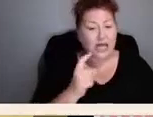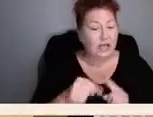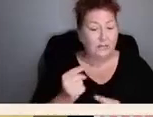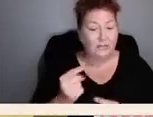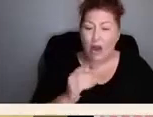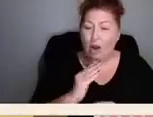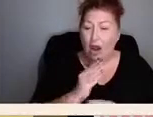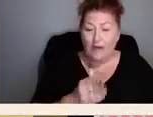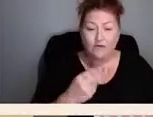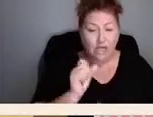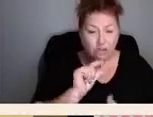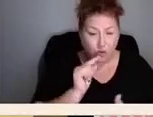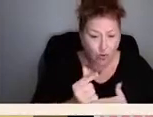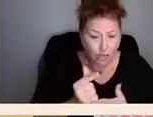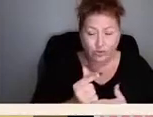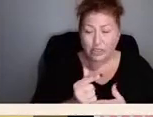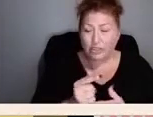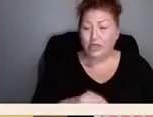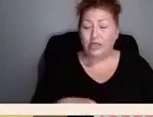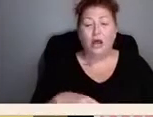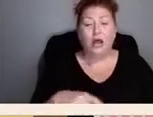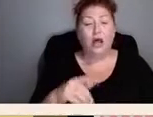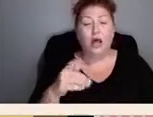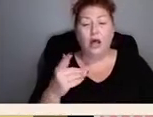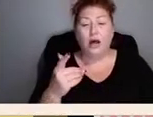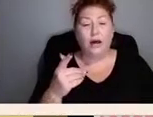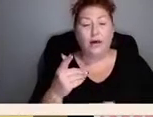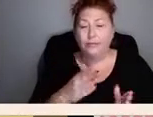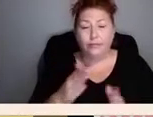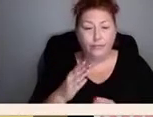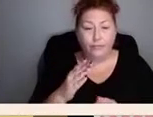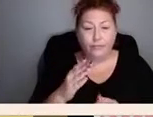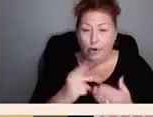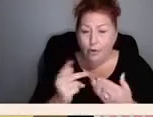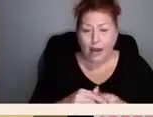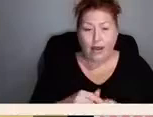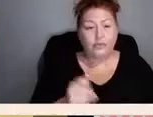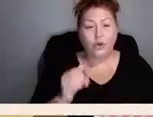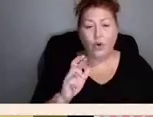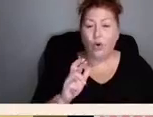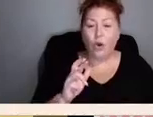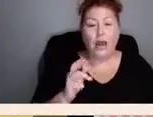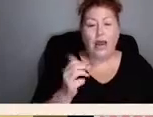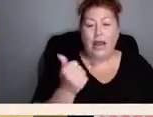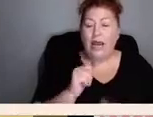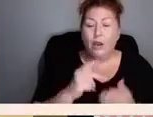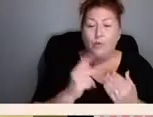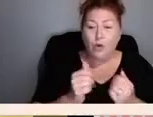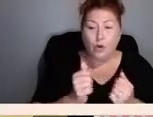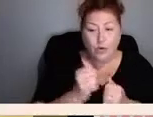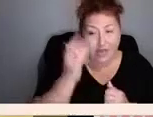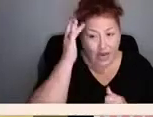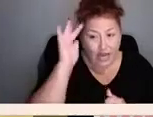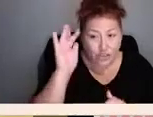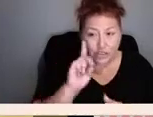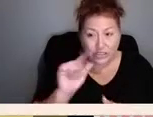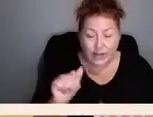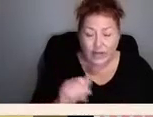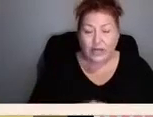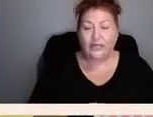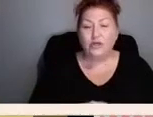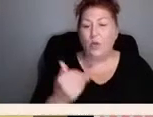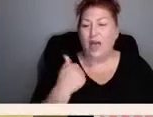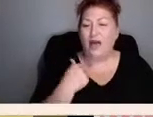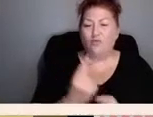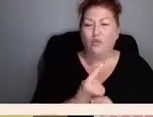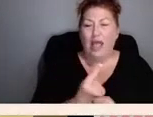post-secondary education or programs for students with intellectual disabilities. We have regular webinars every